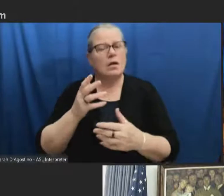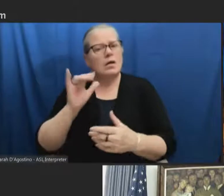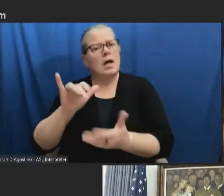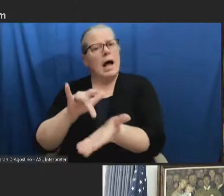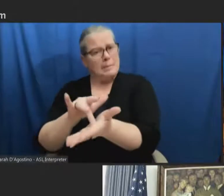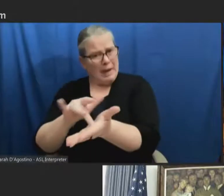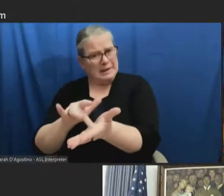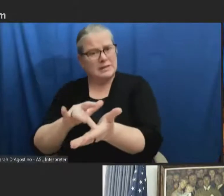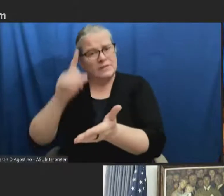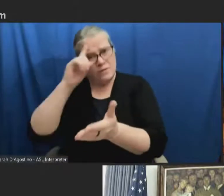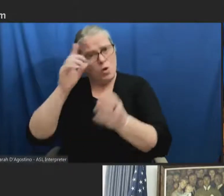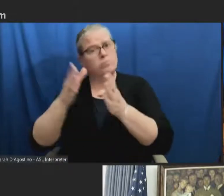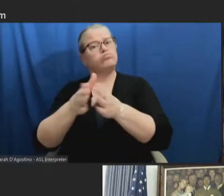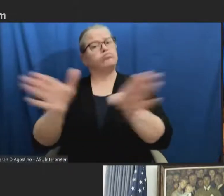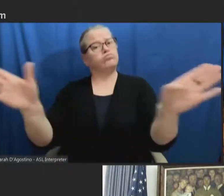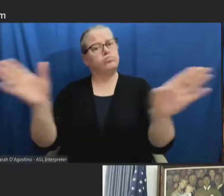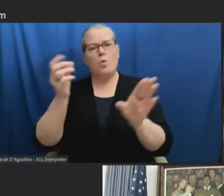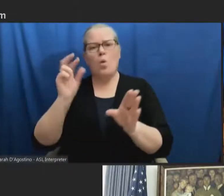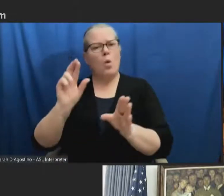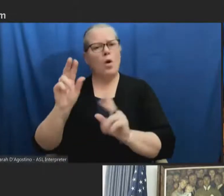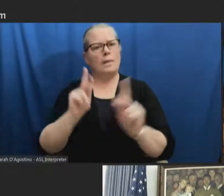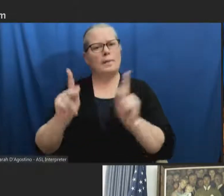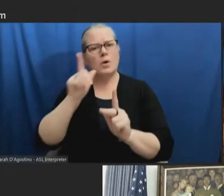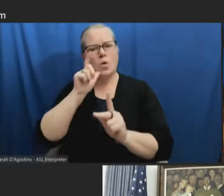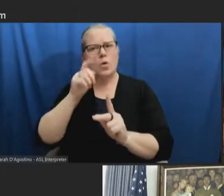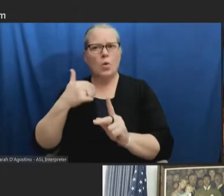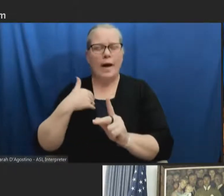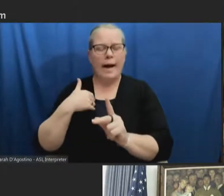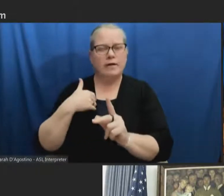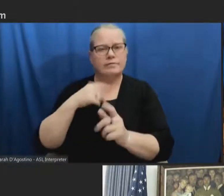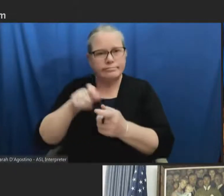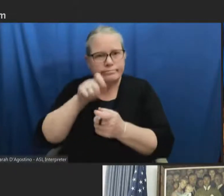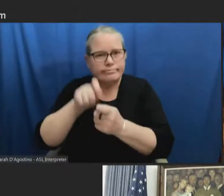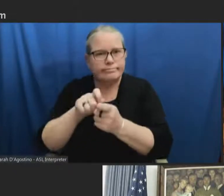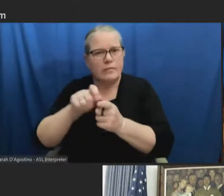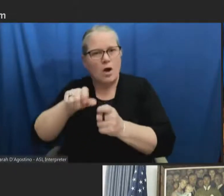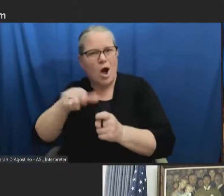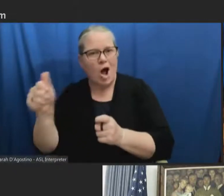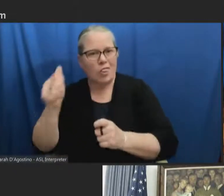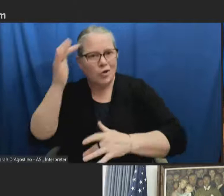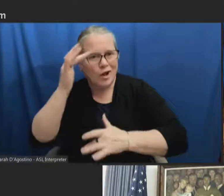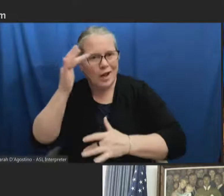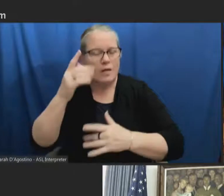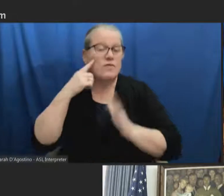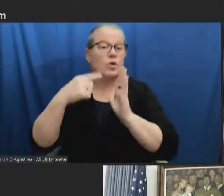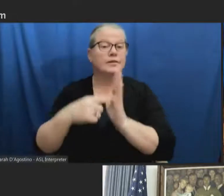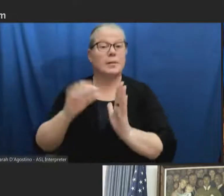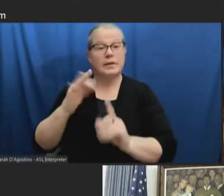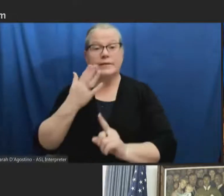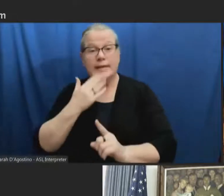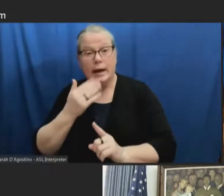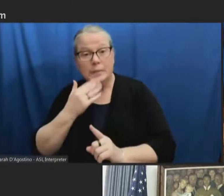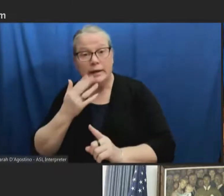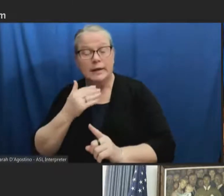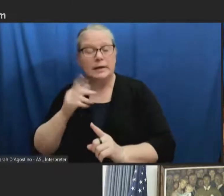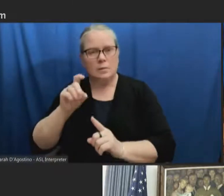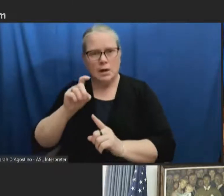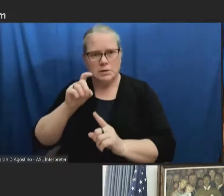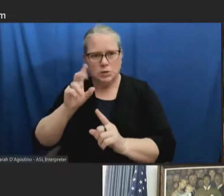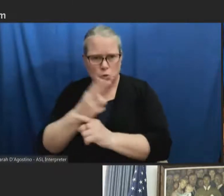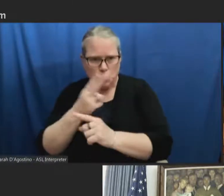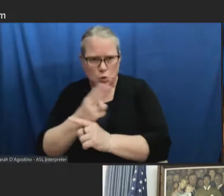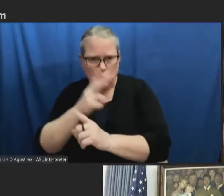certain comorbidities, like say diabetes or something like that? Did they have to track down a specific